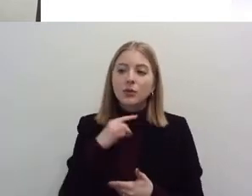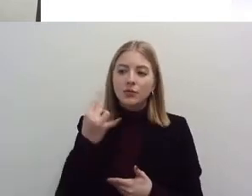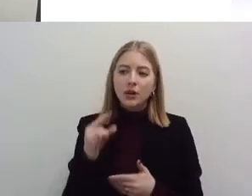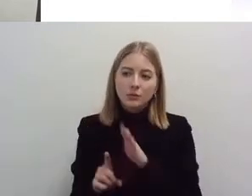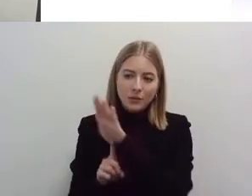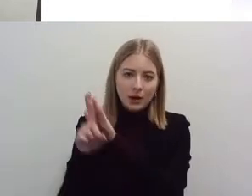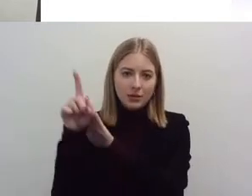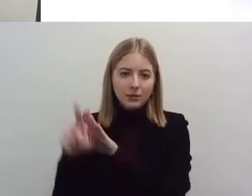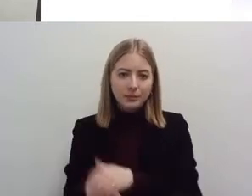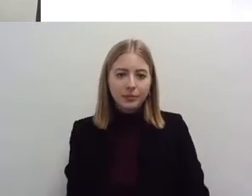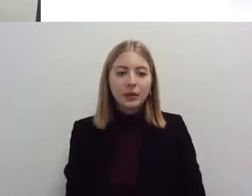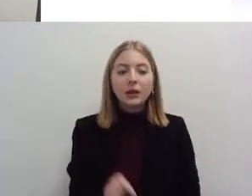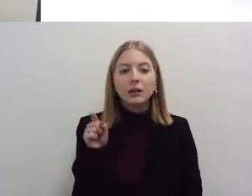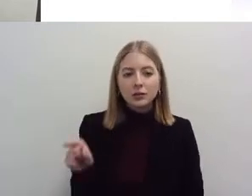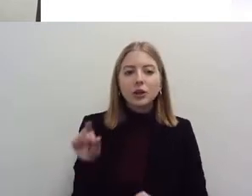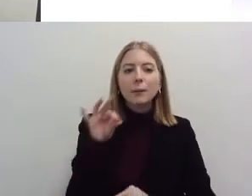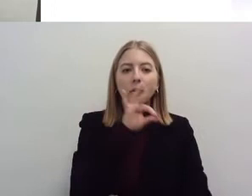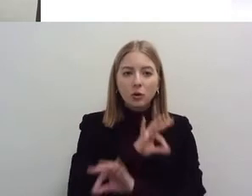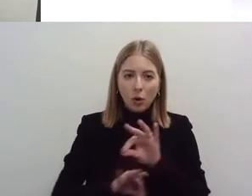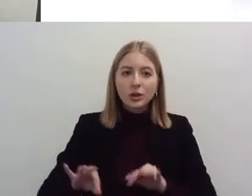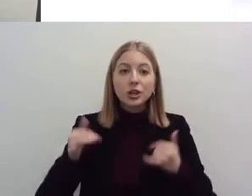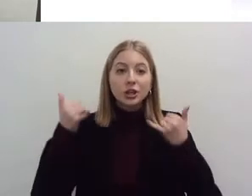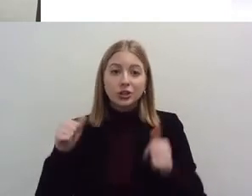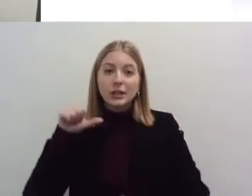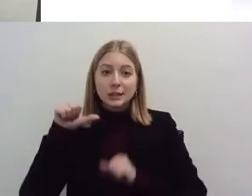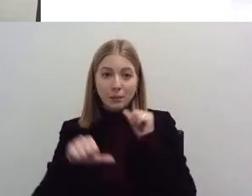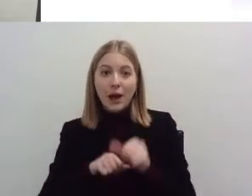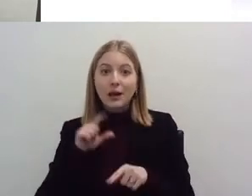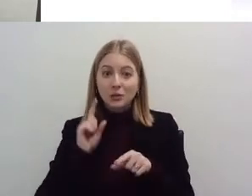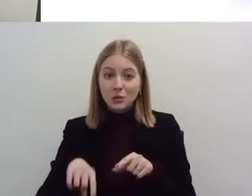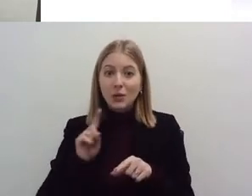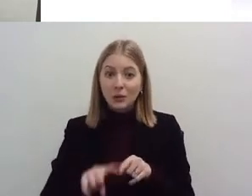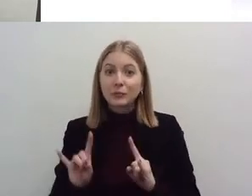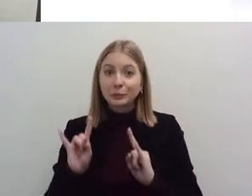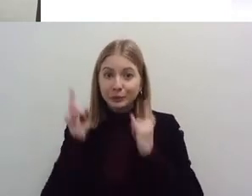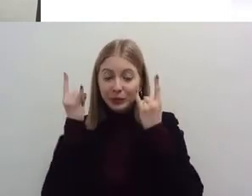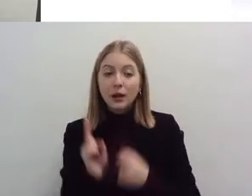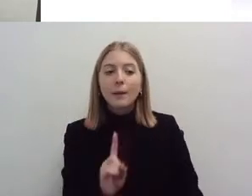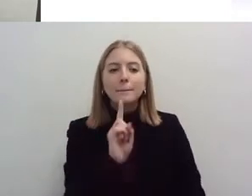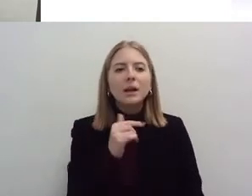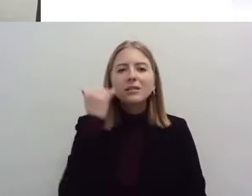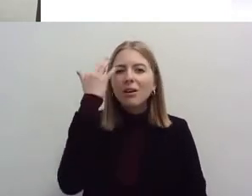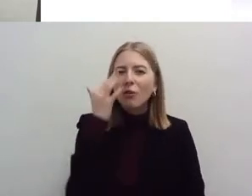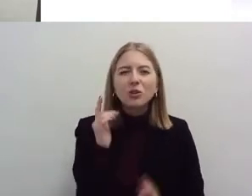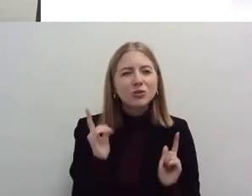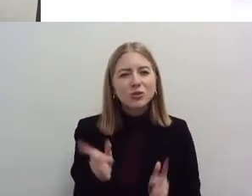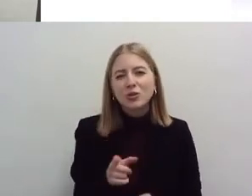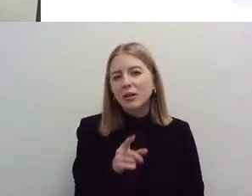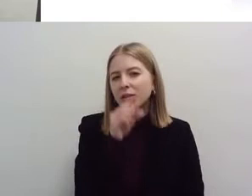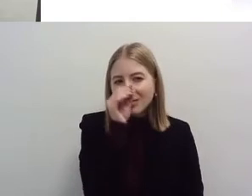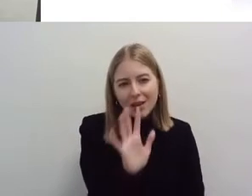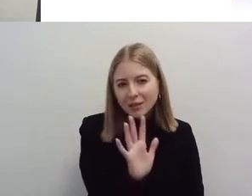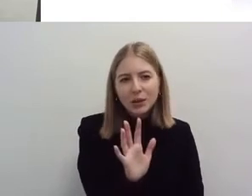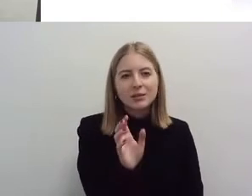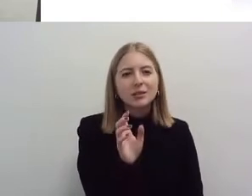this year, but in fact, it will stretch into the next year with the final conference scheduled for